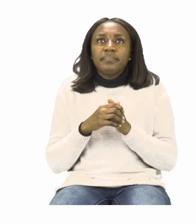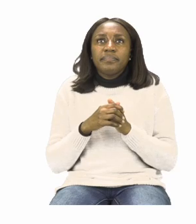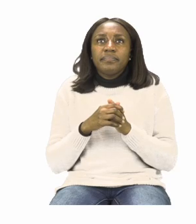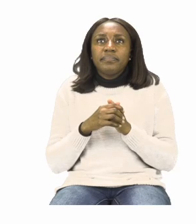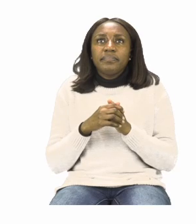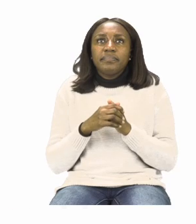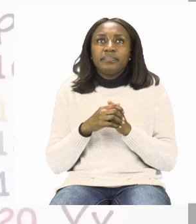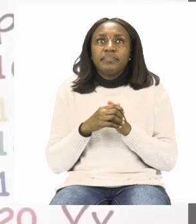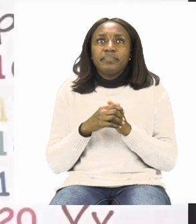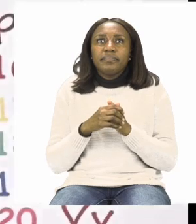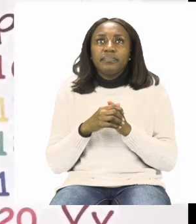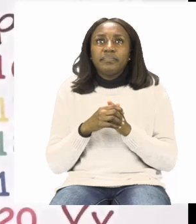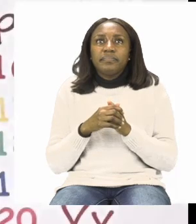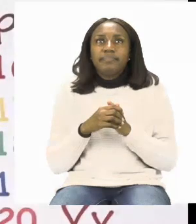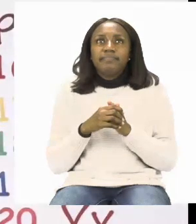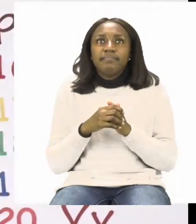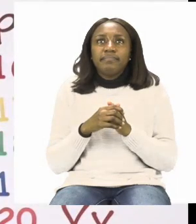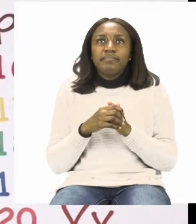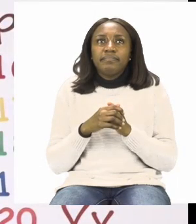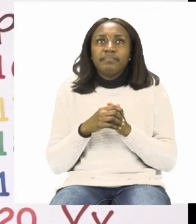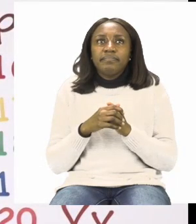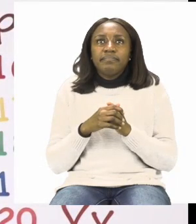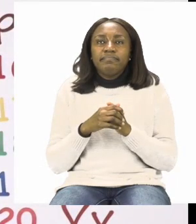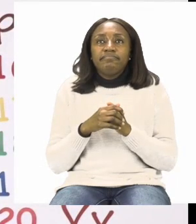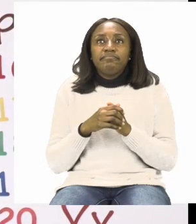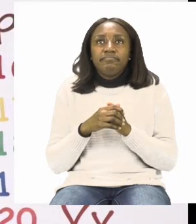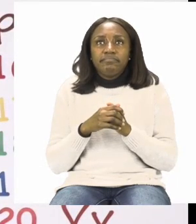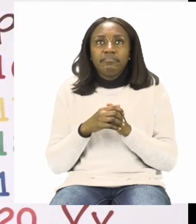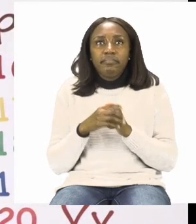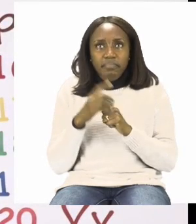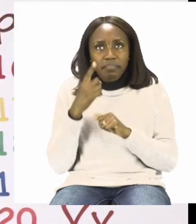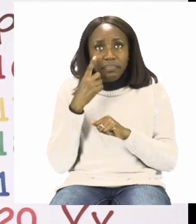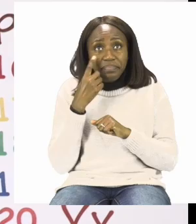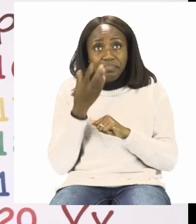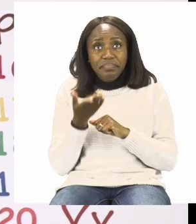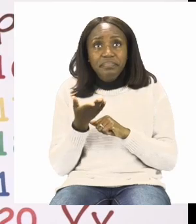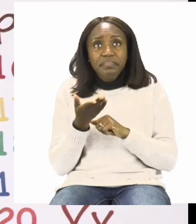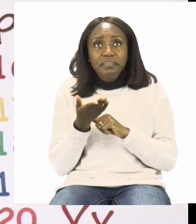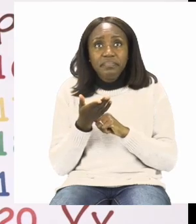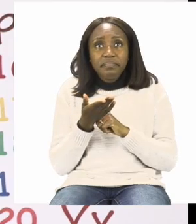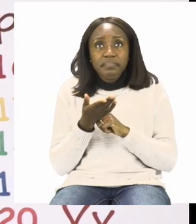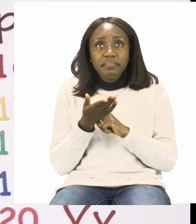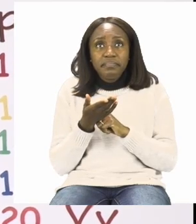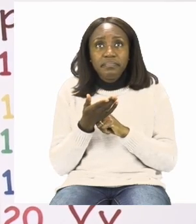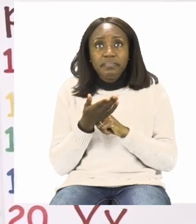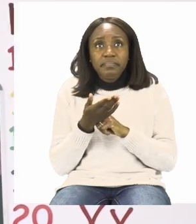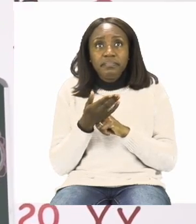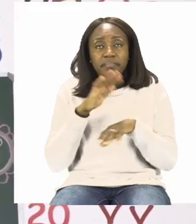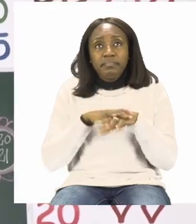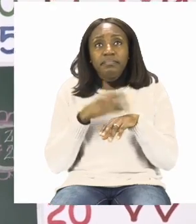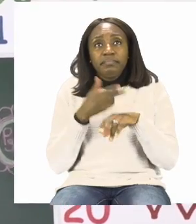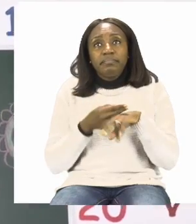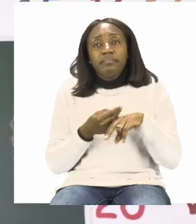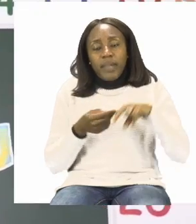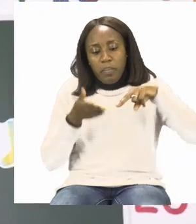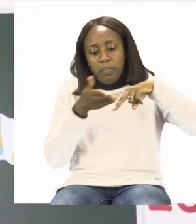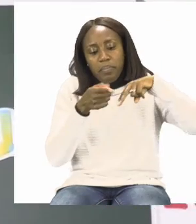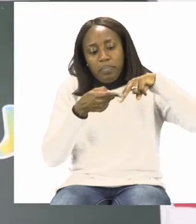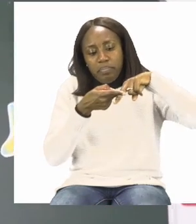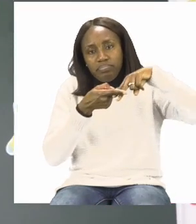your clothes. So here, let's use the picture of